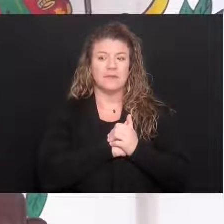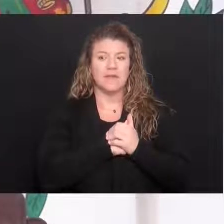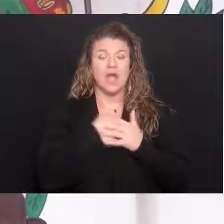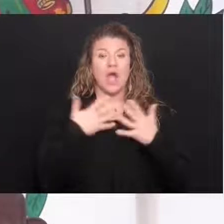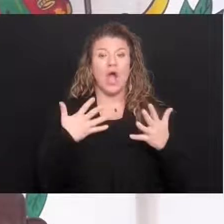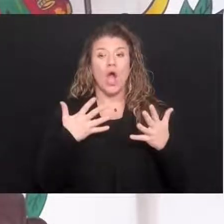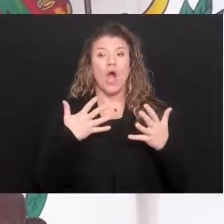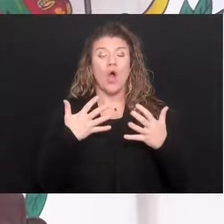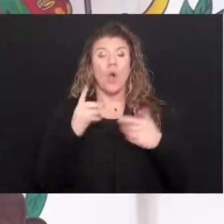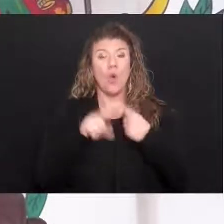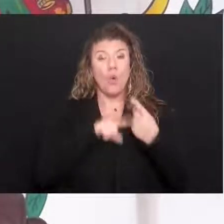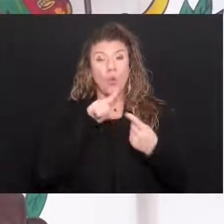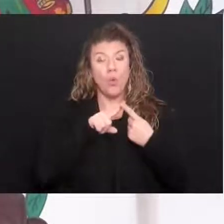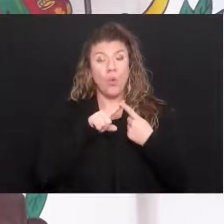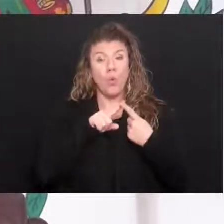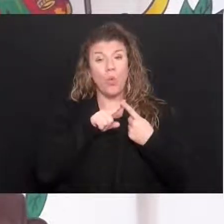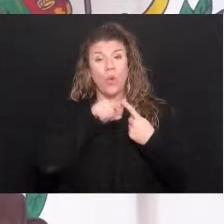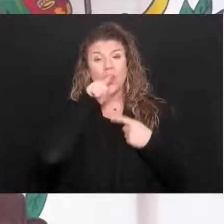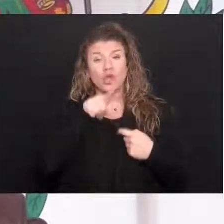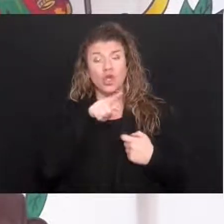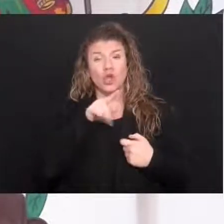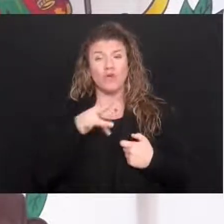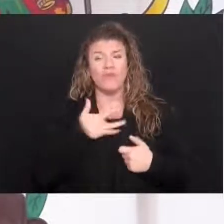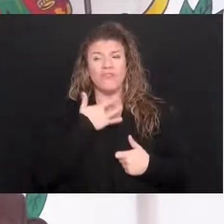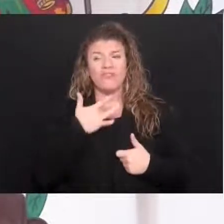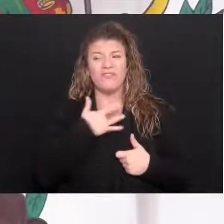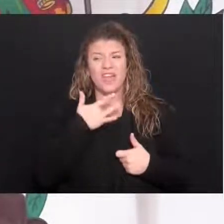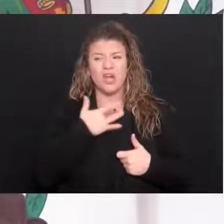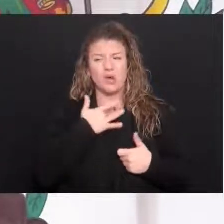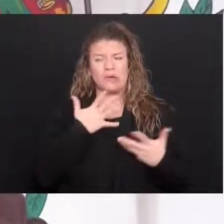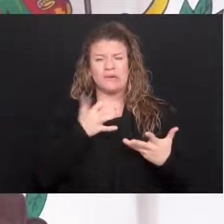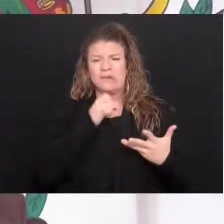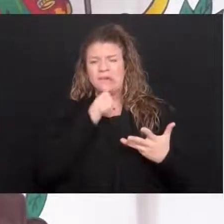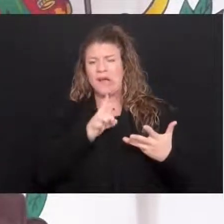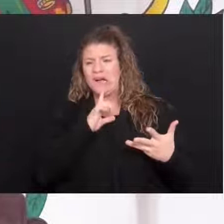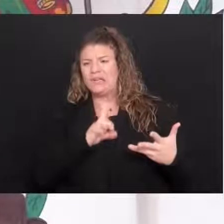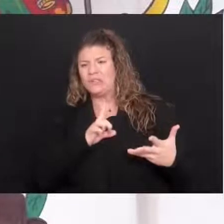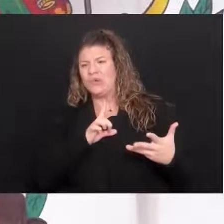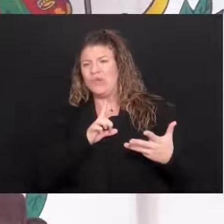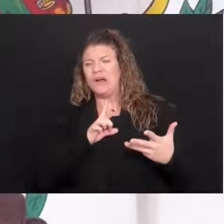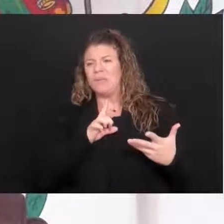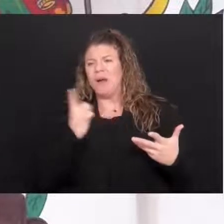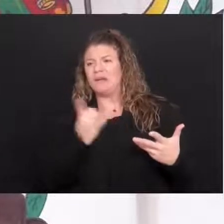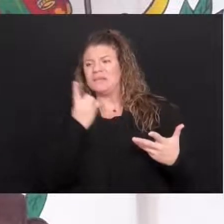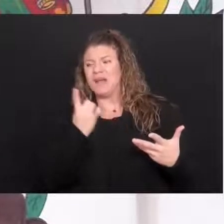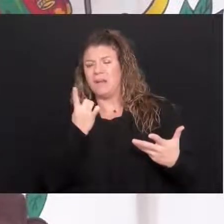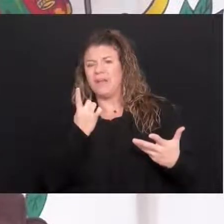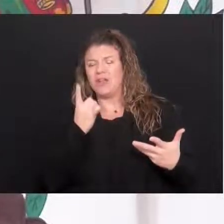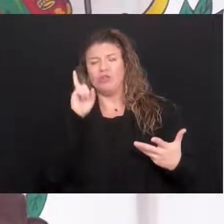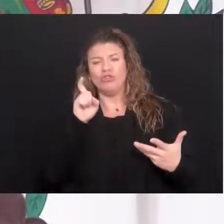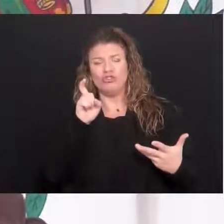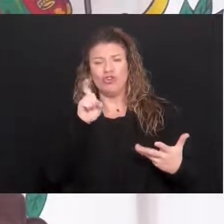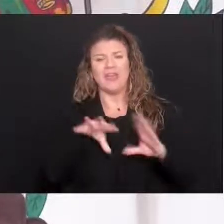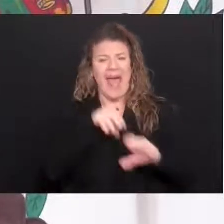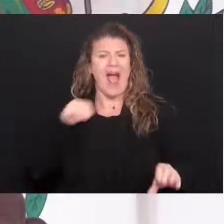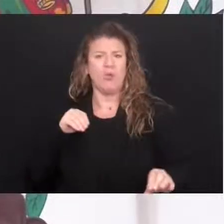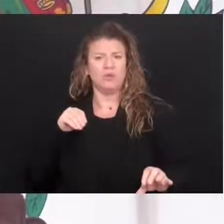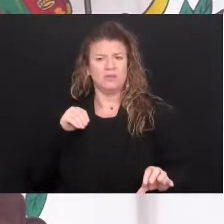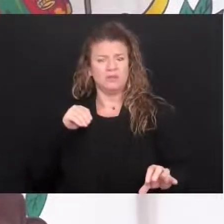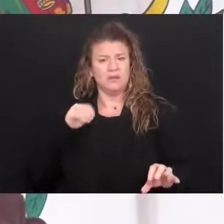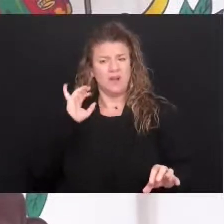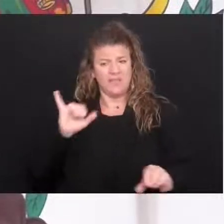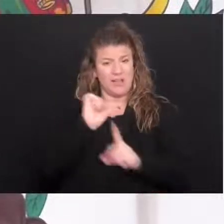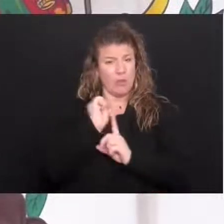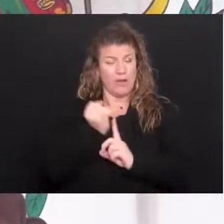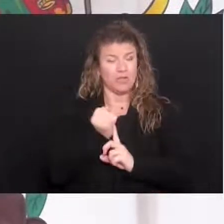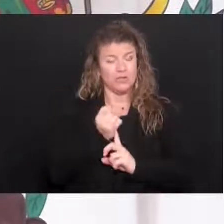when you really feel uneasy about a situation, you ought to try to get out of that situation if you can. And really and truly, if